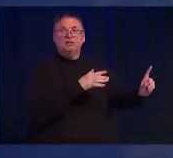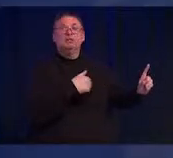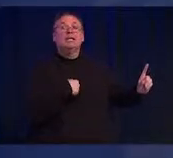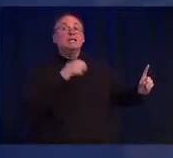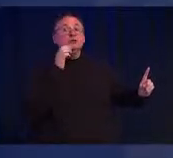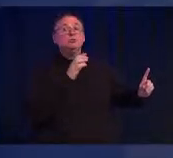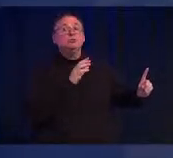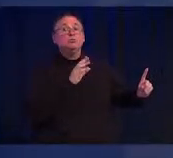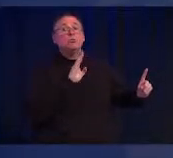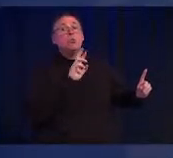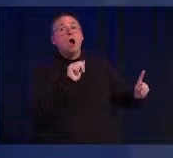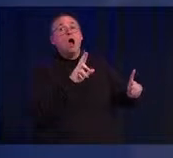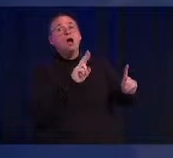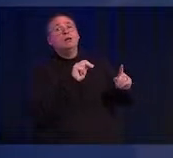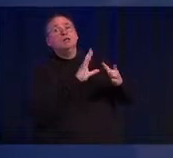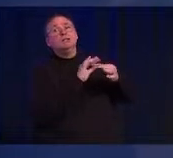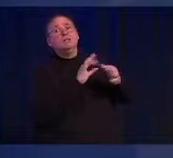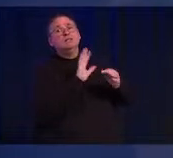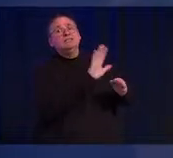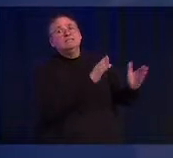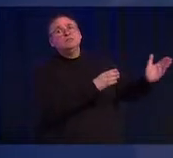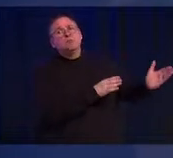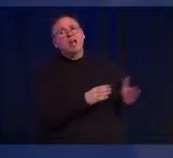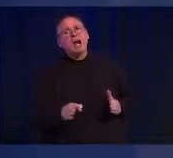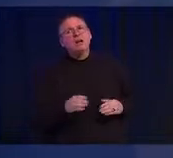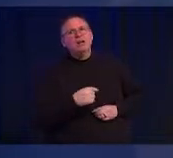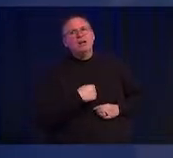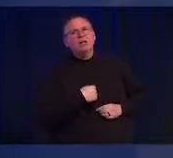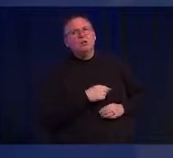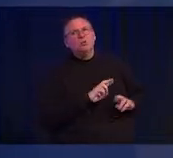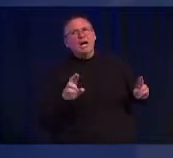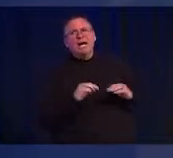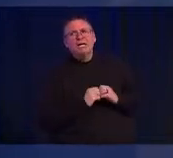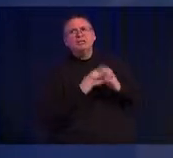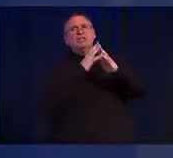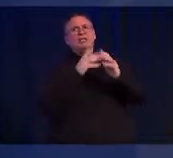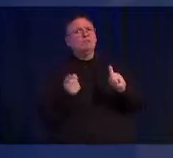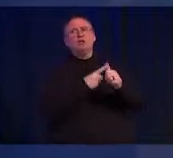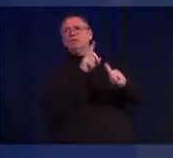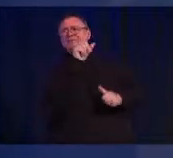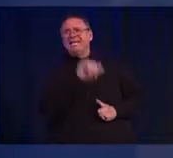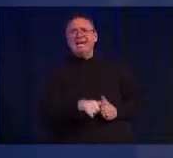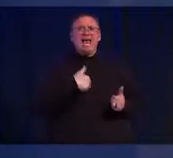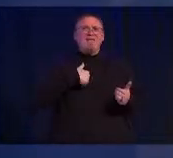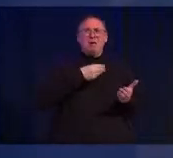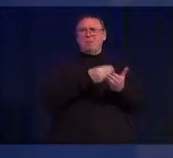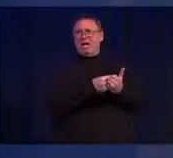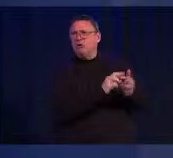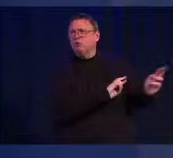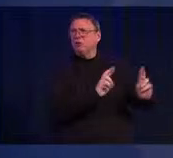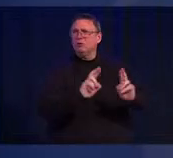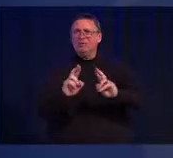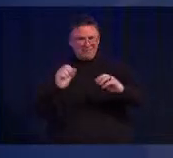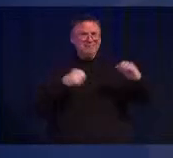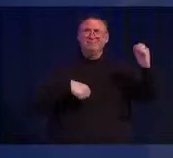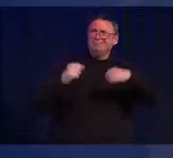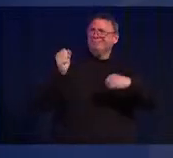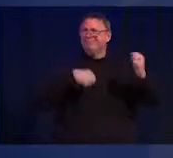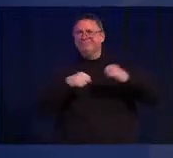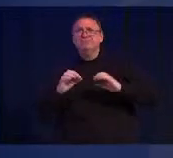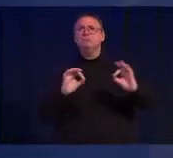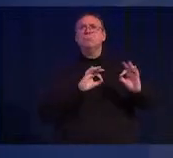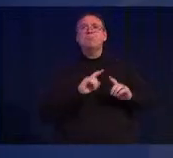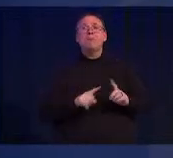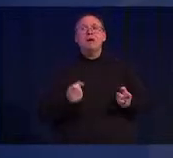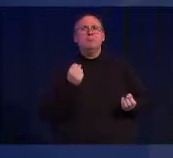talk about his plan, and like I said, ours is ready day one with the fiscal, with language, well-received, bipartisan language from a lot of